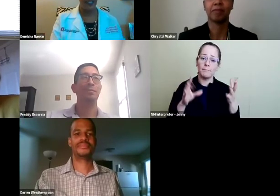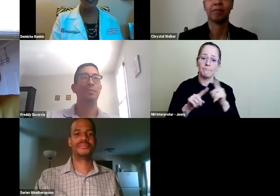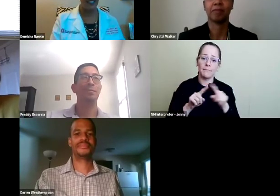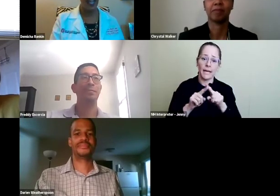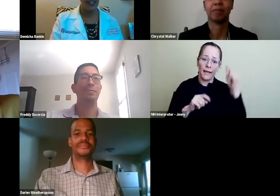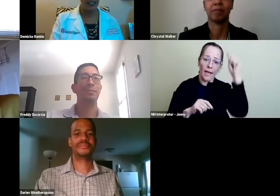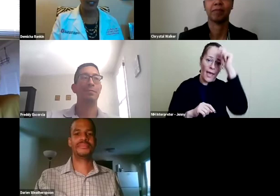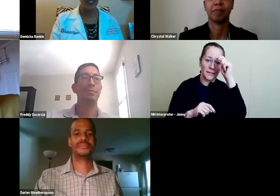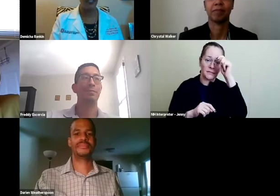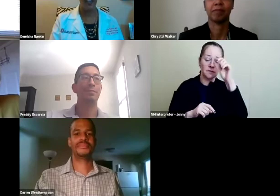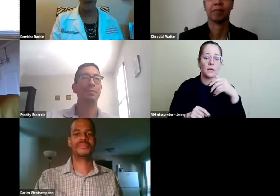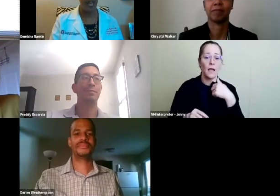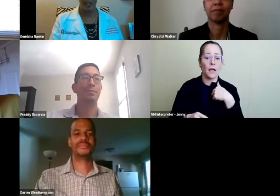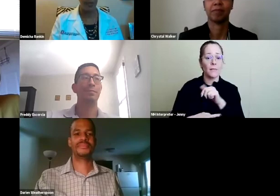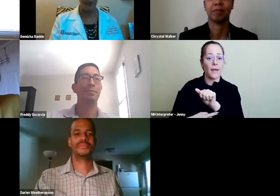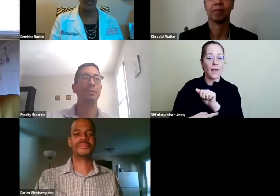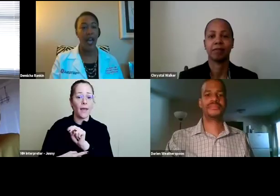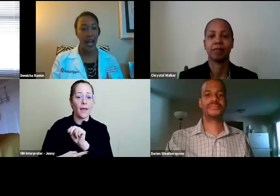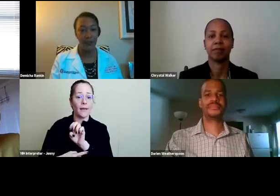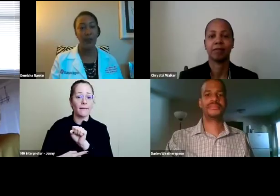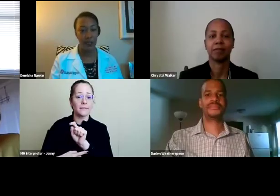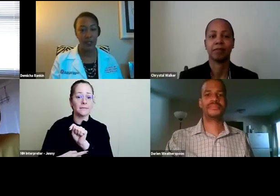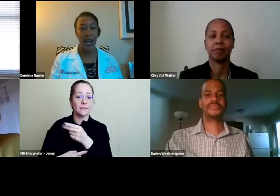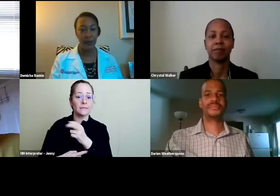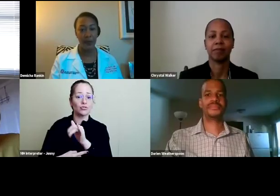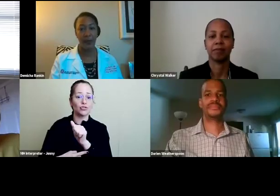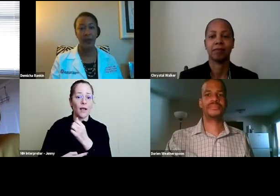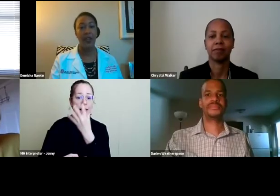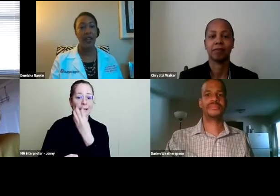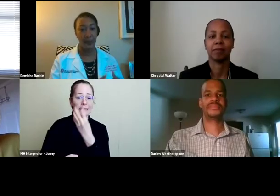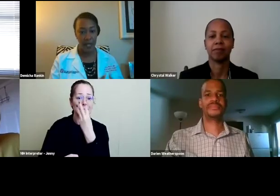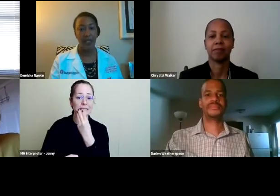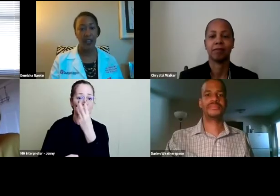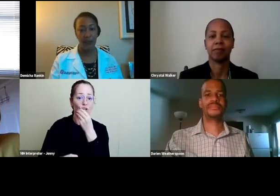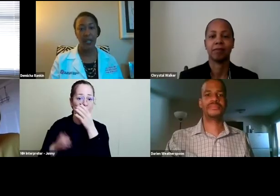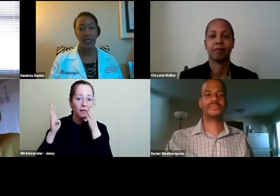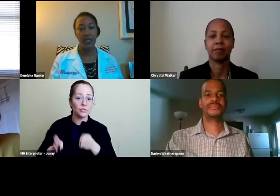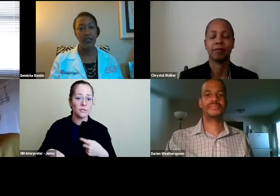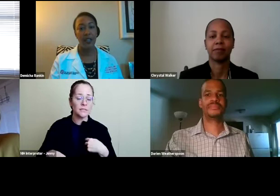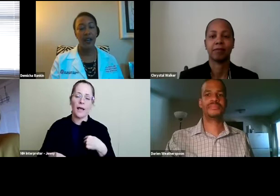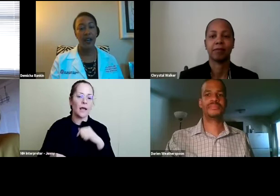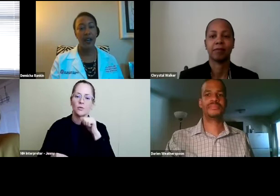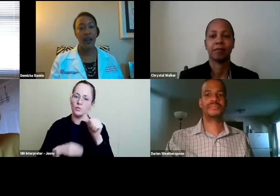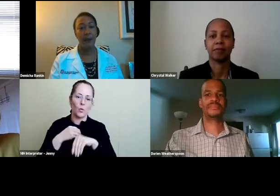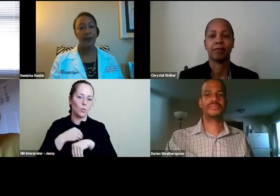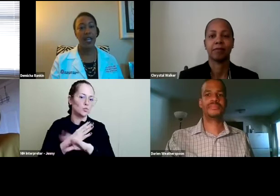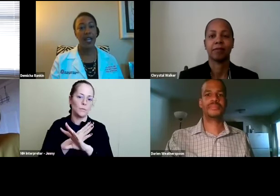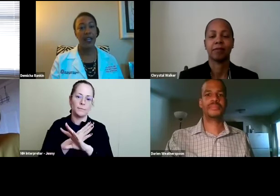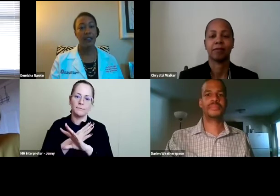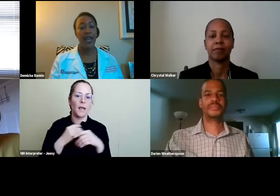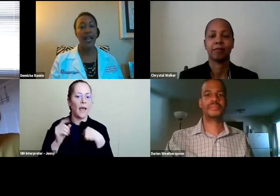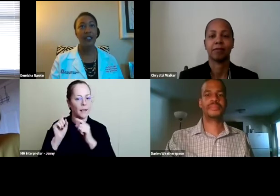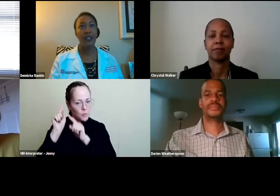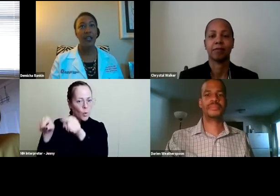an anesthesiologist, I'm not Zooming. I have to go into the hospital and I'm taking care of patients.